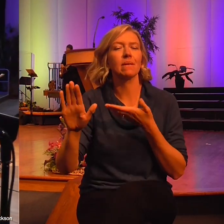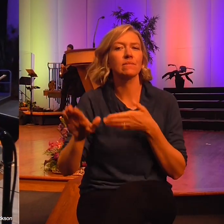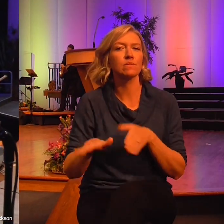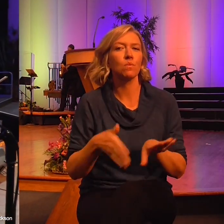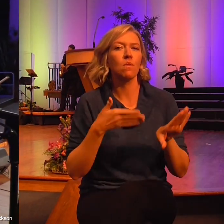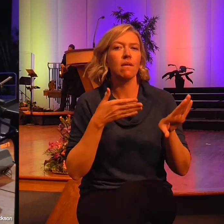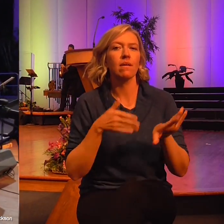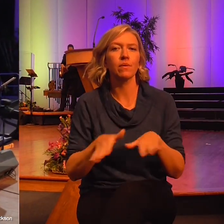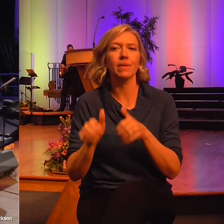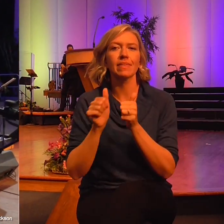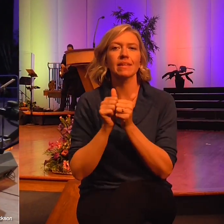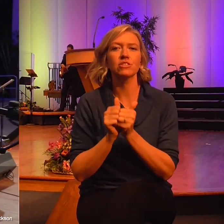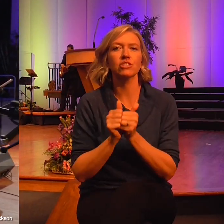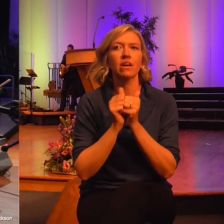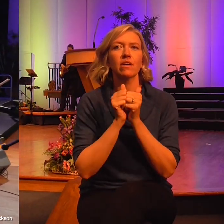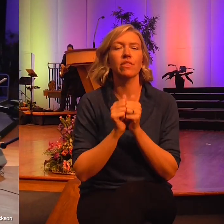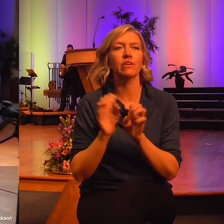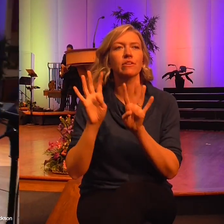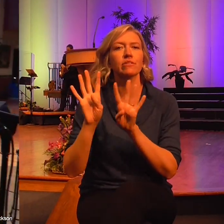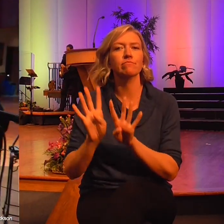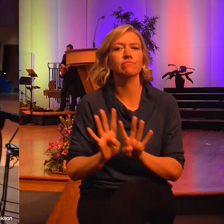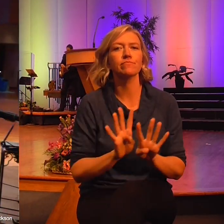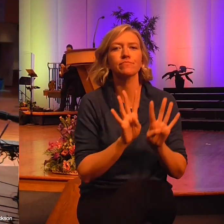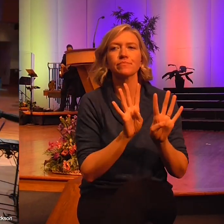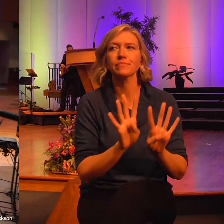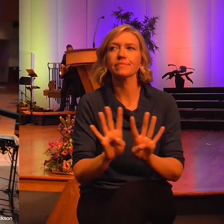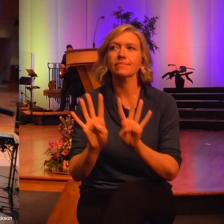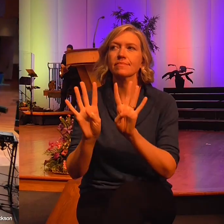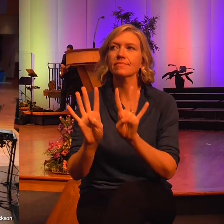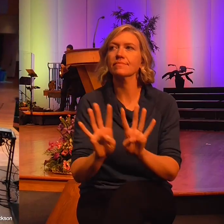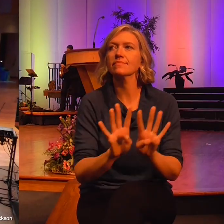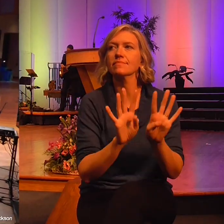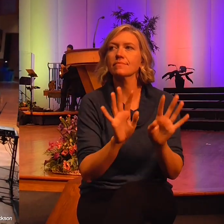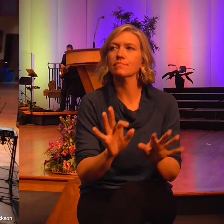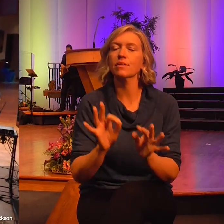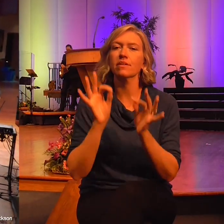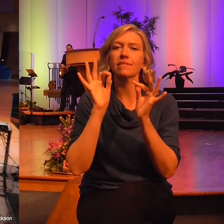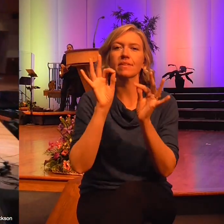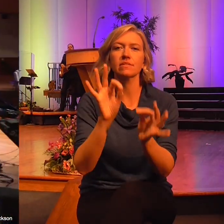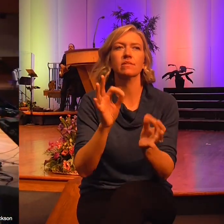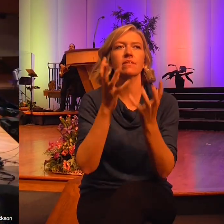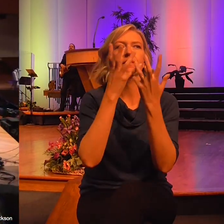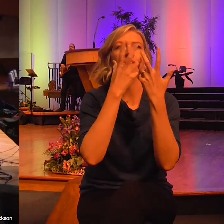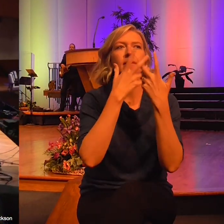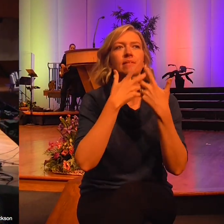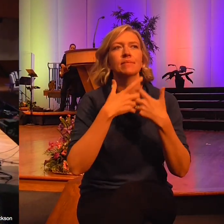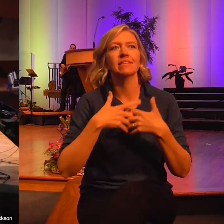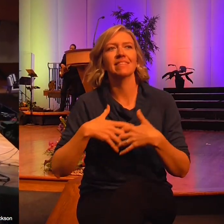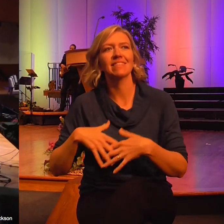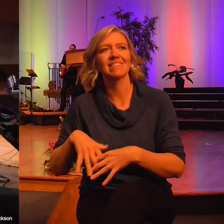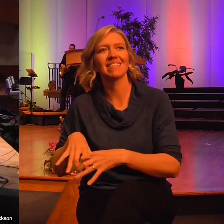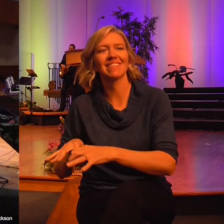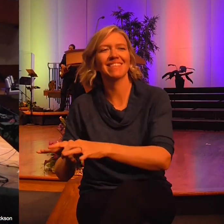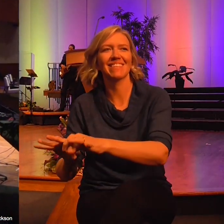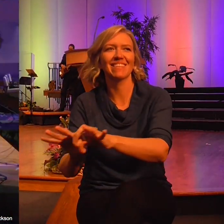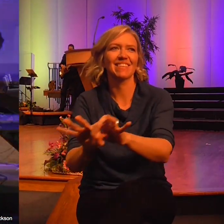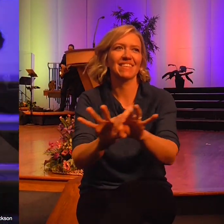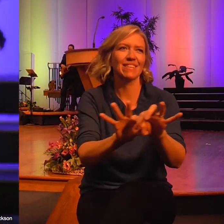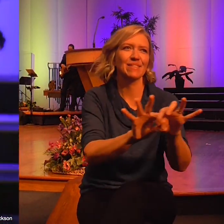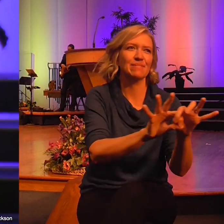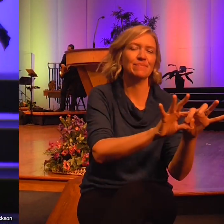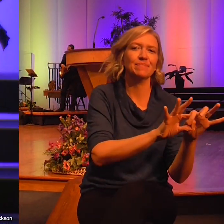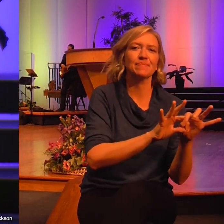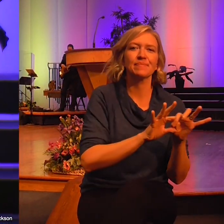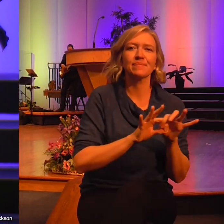Let us walk with each other in perfect harmony.